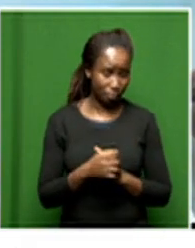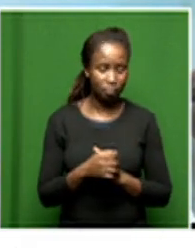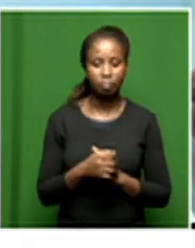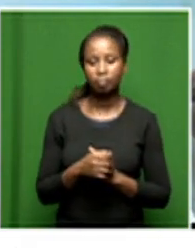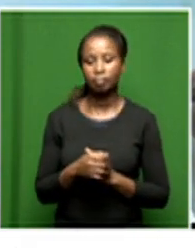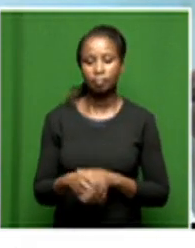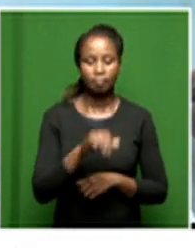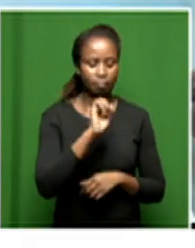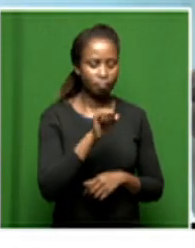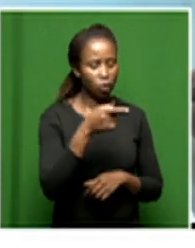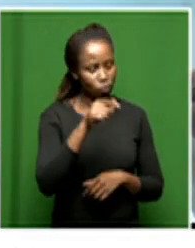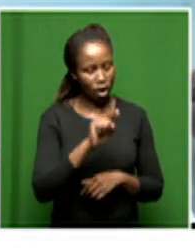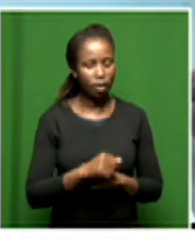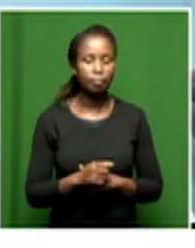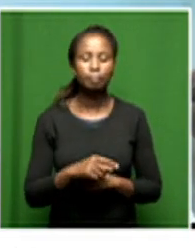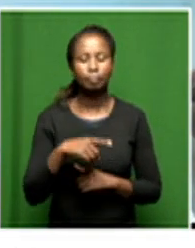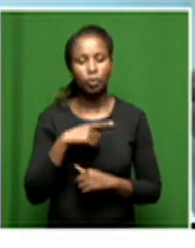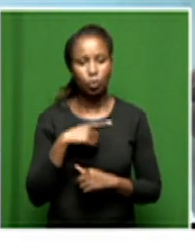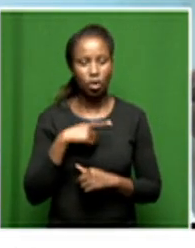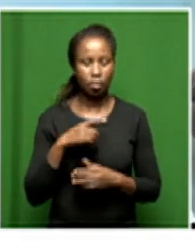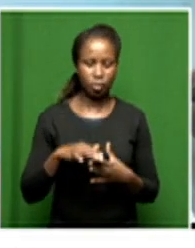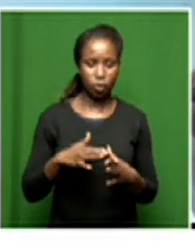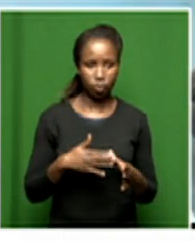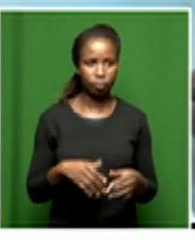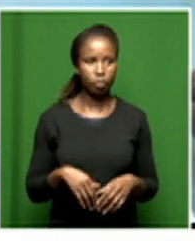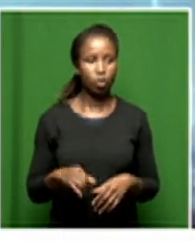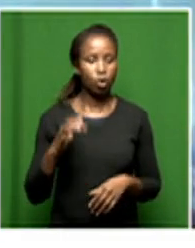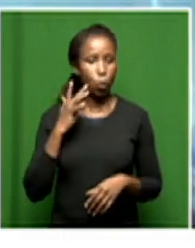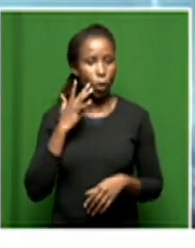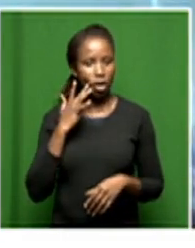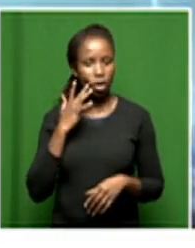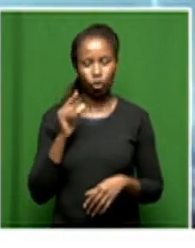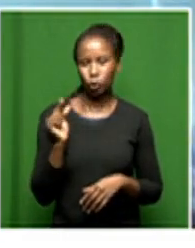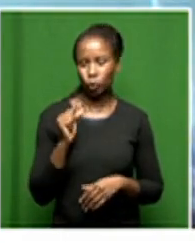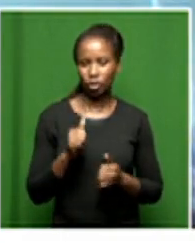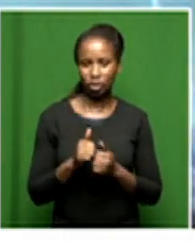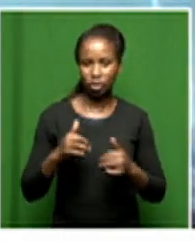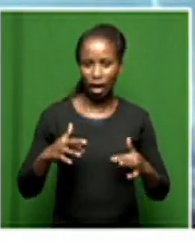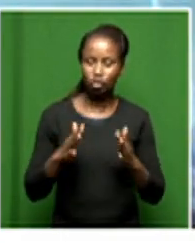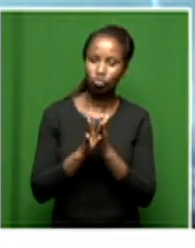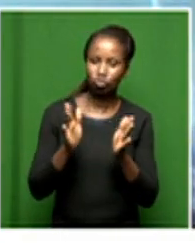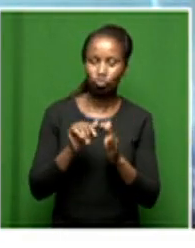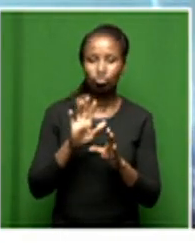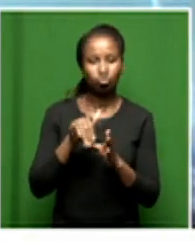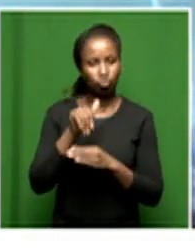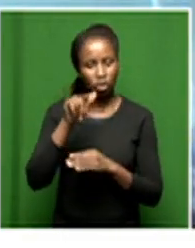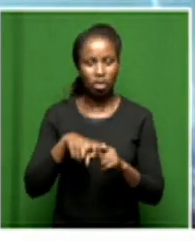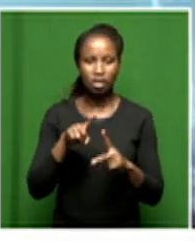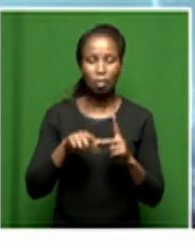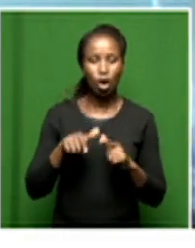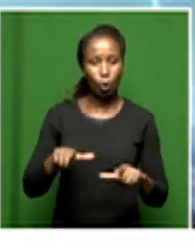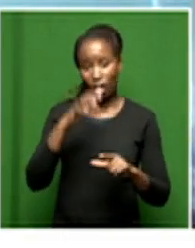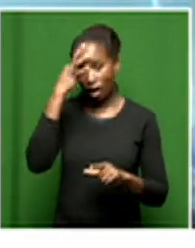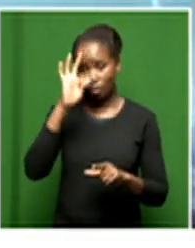That's correct, particularly the closer you get to a general election and a local government election, and